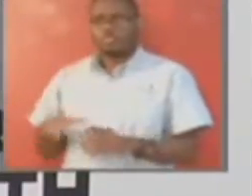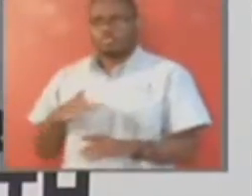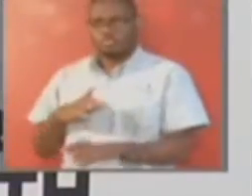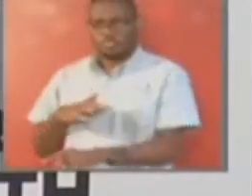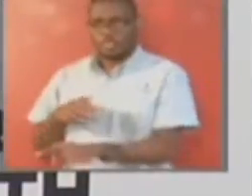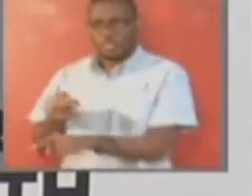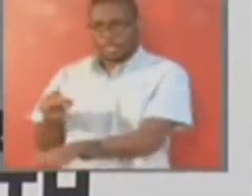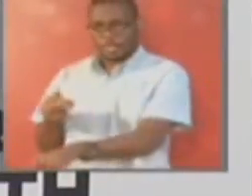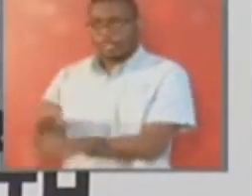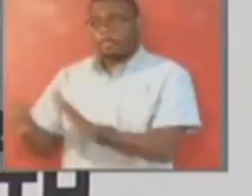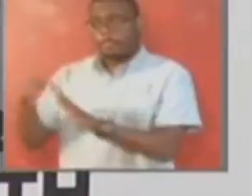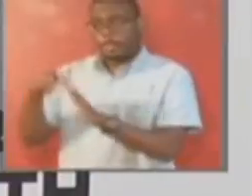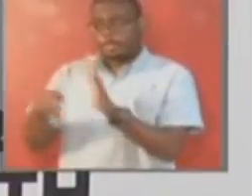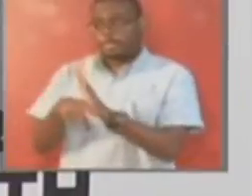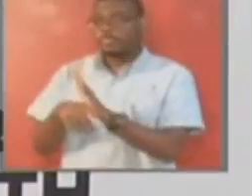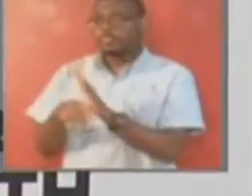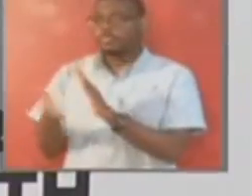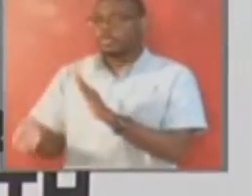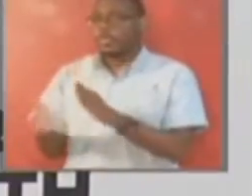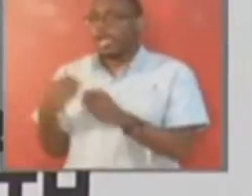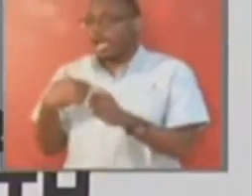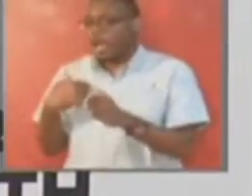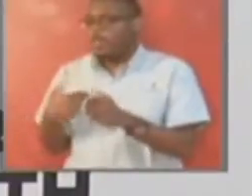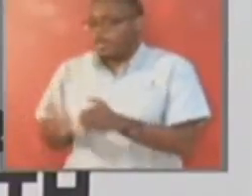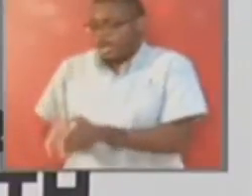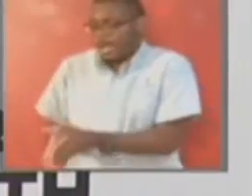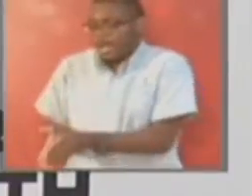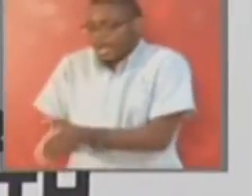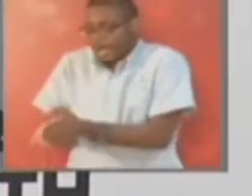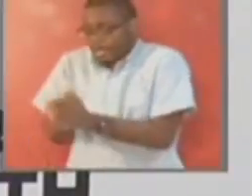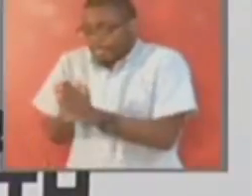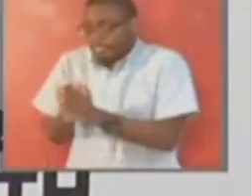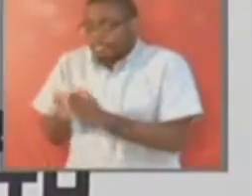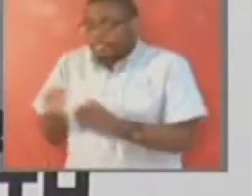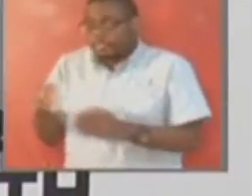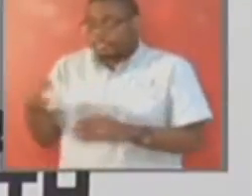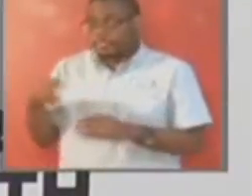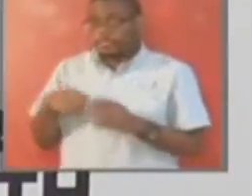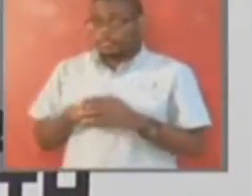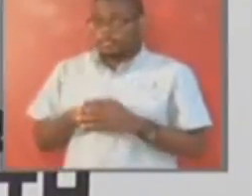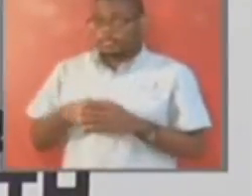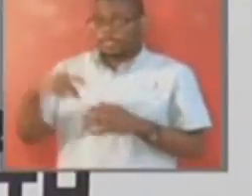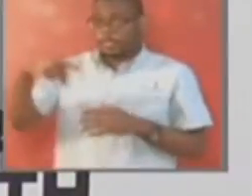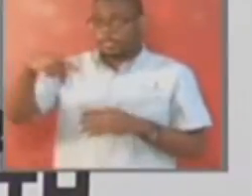For those countries, what we are asking for is a PCR test 72